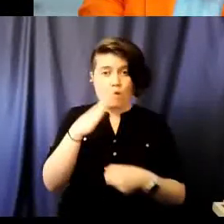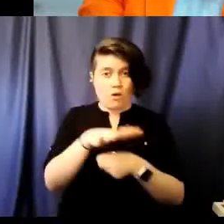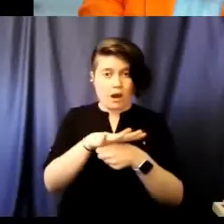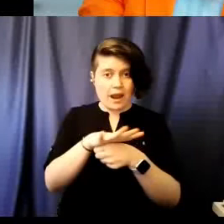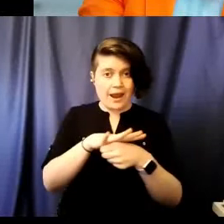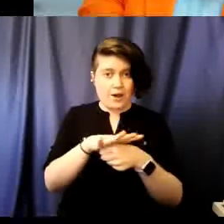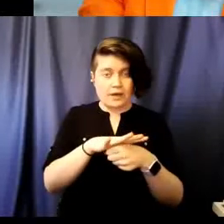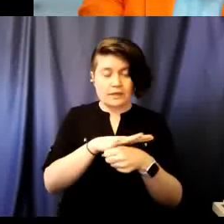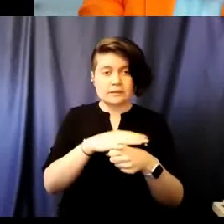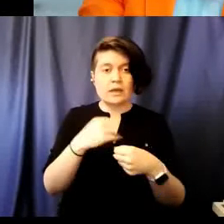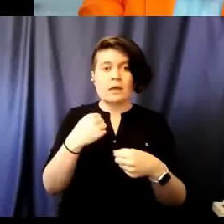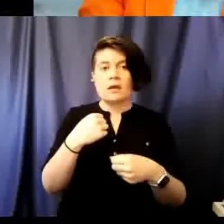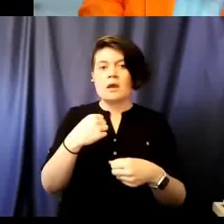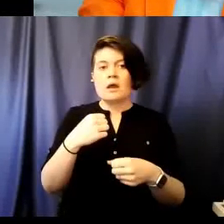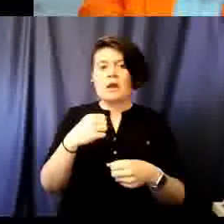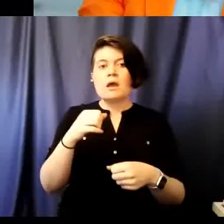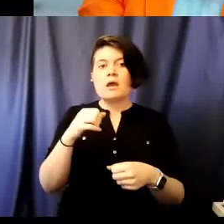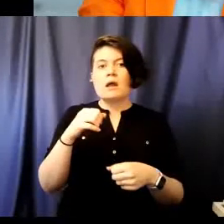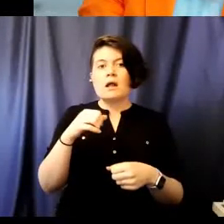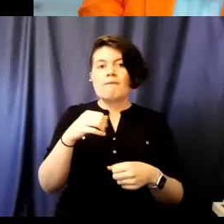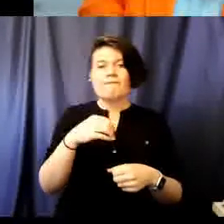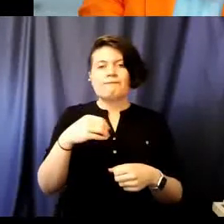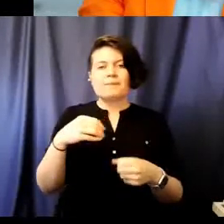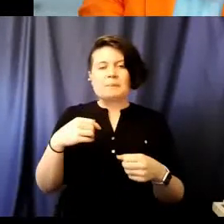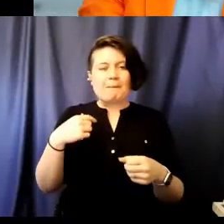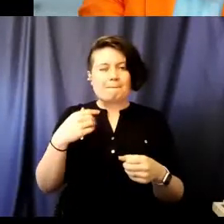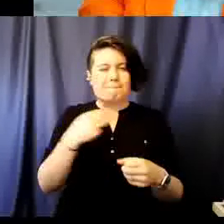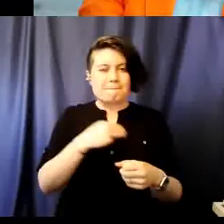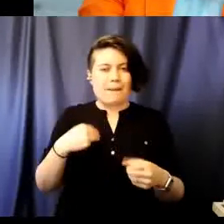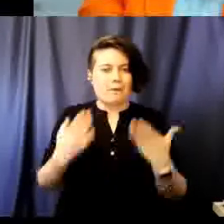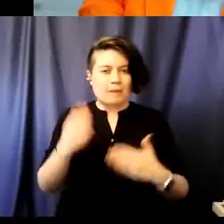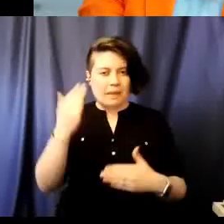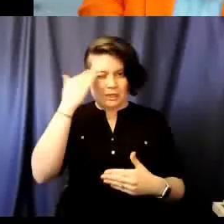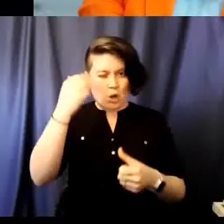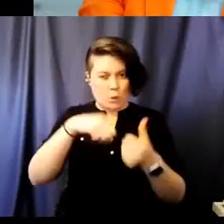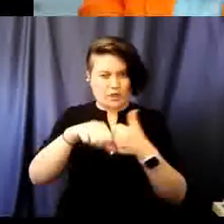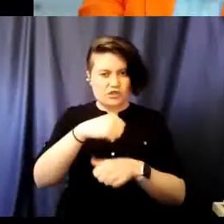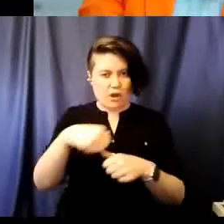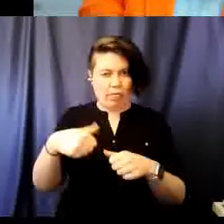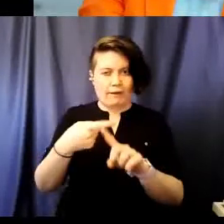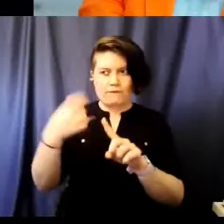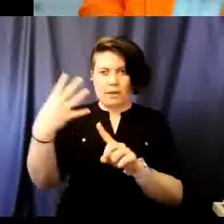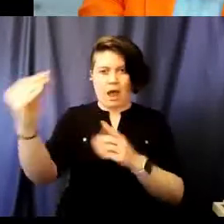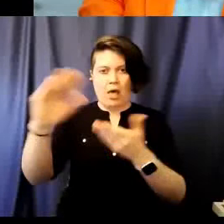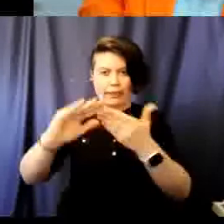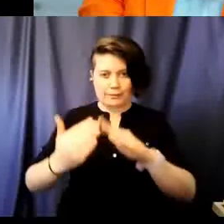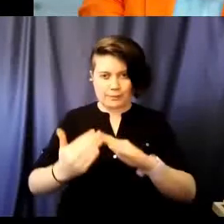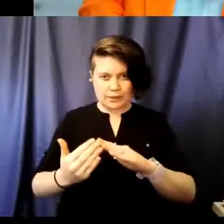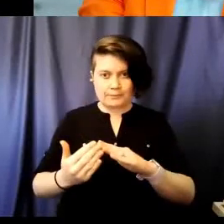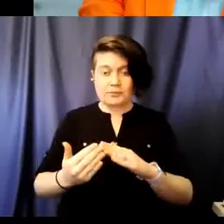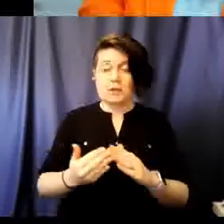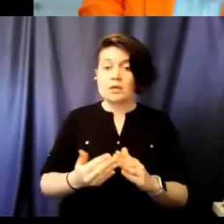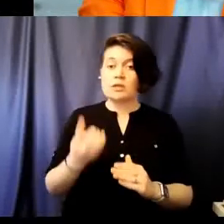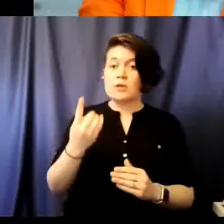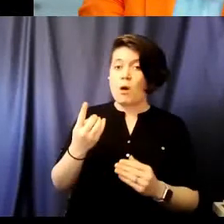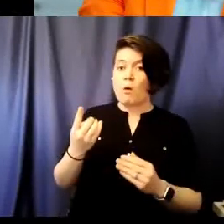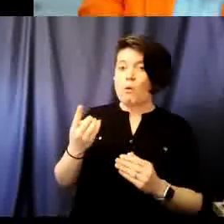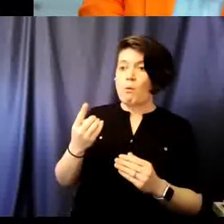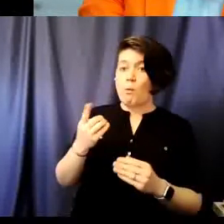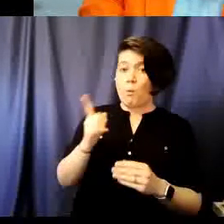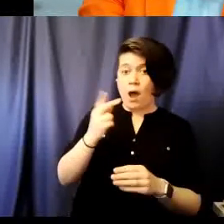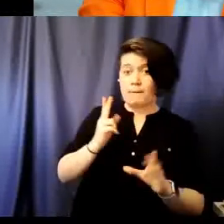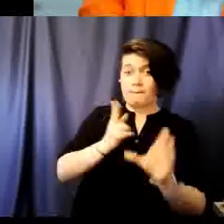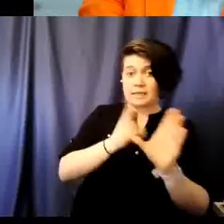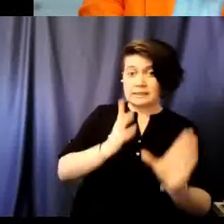expect participants may know each other in some way or another. One participant's sibling could be the person who